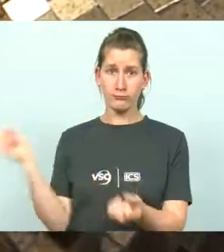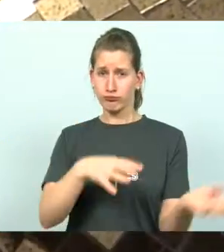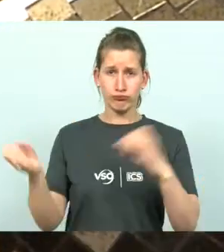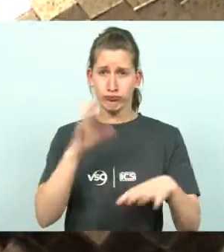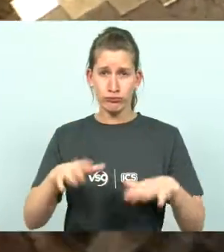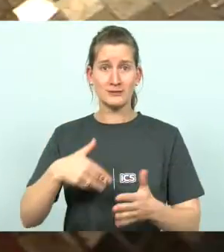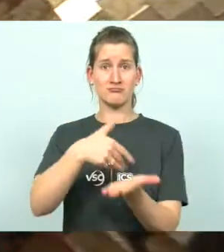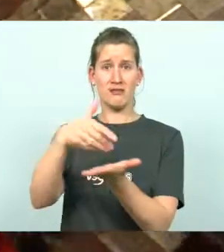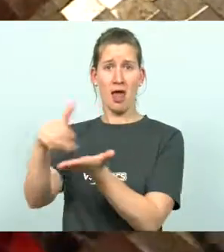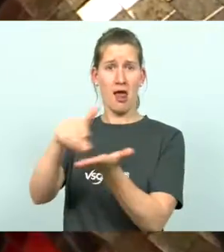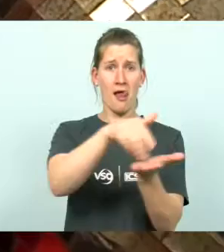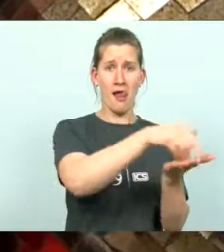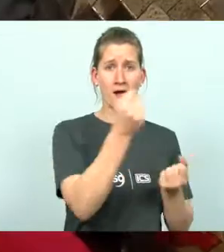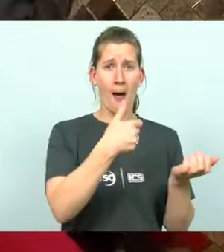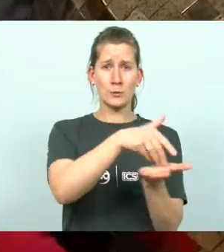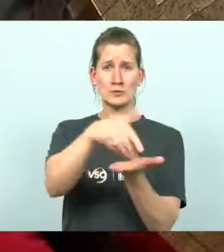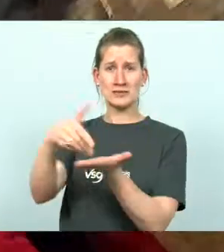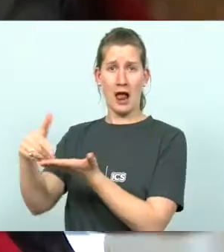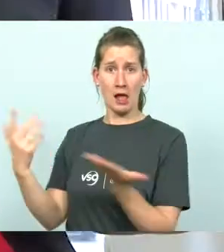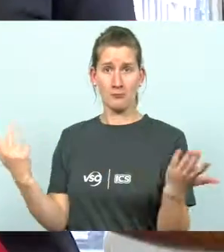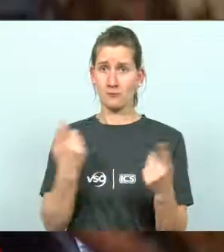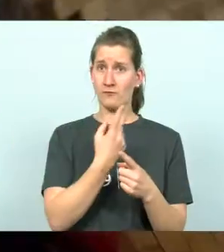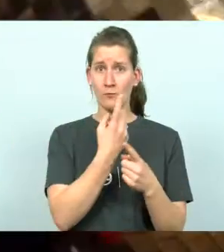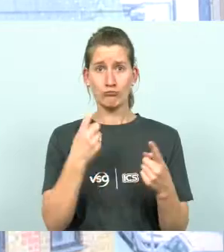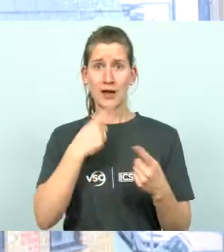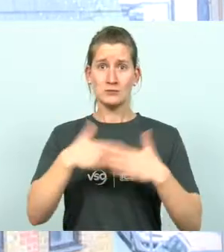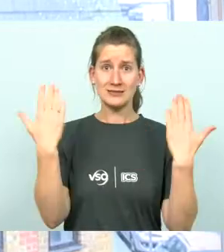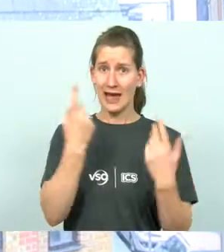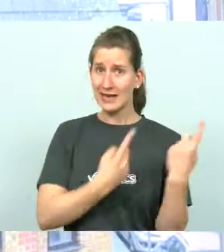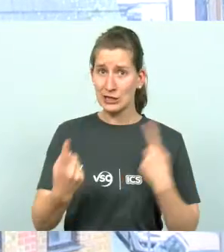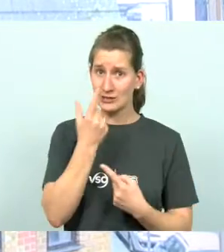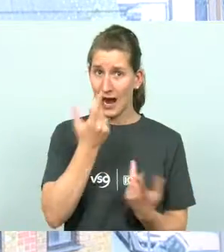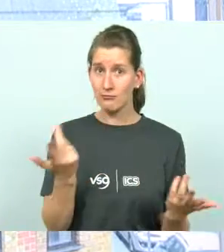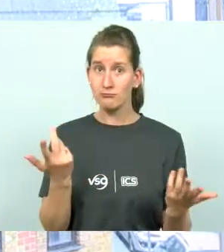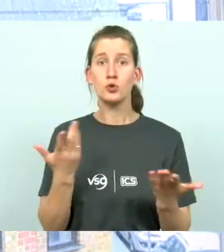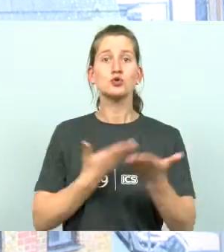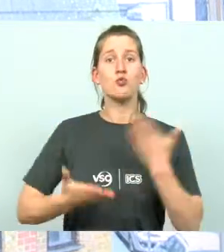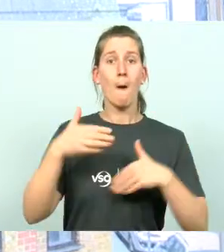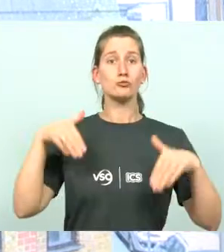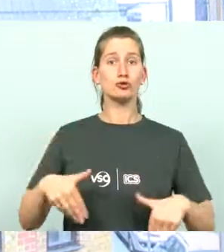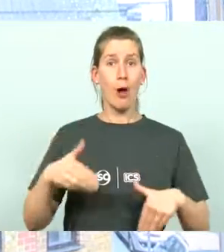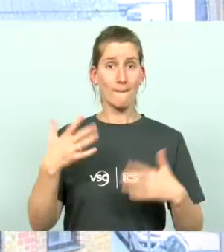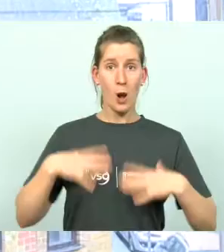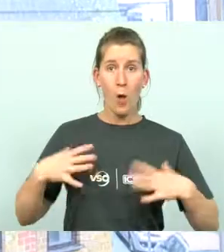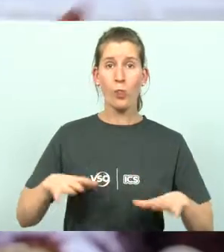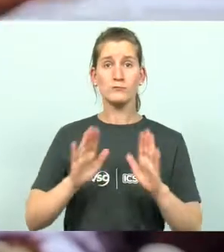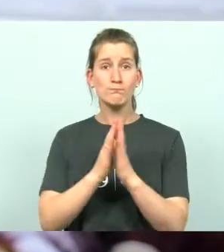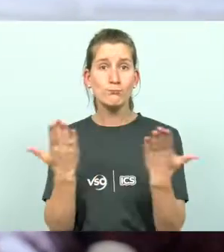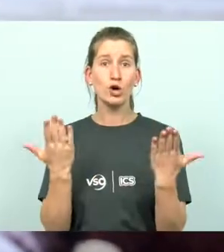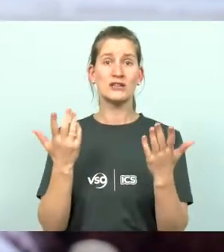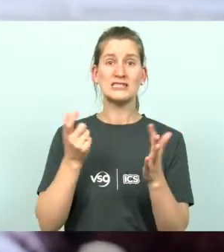months anyway. Head down to your local car boot, £100 a pop. Swap shops with clothes,